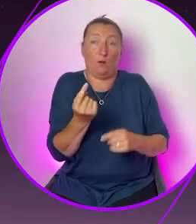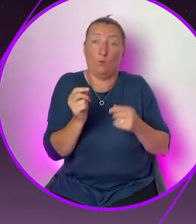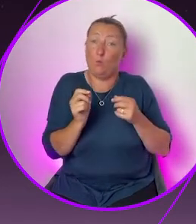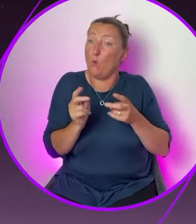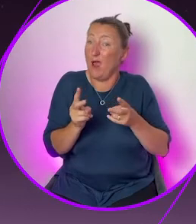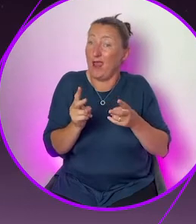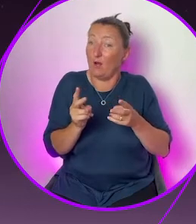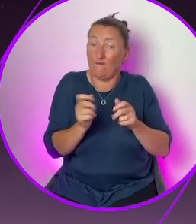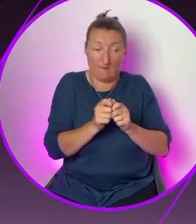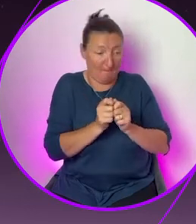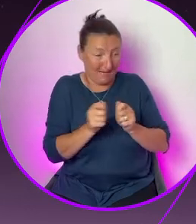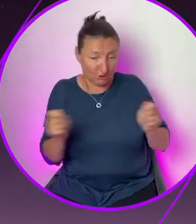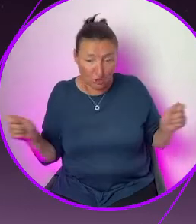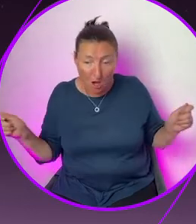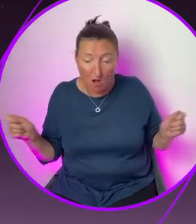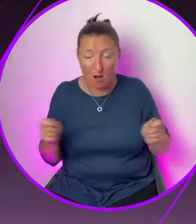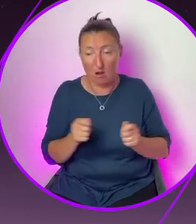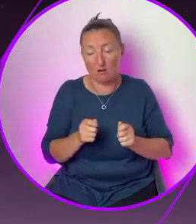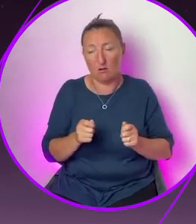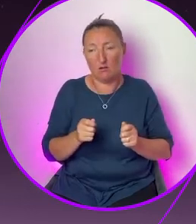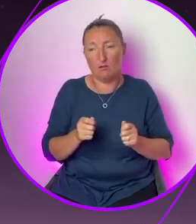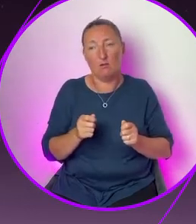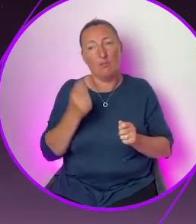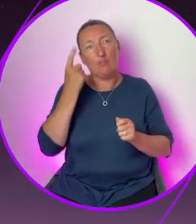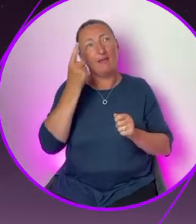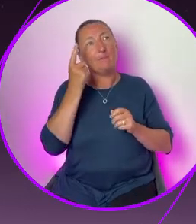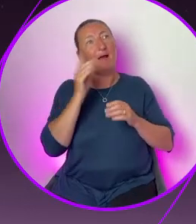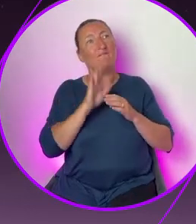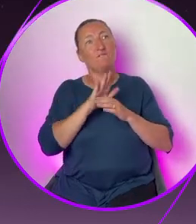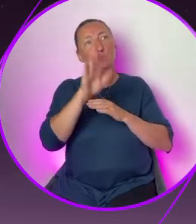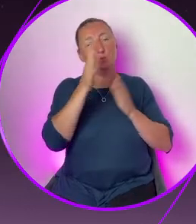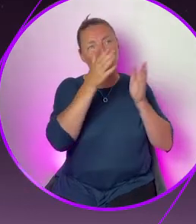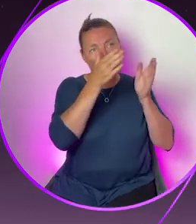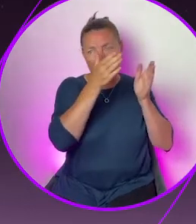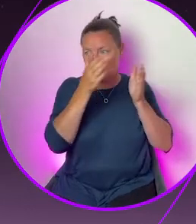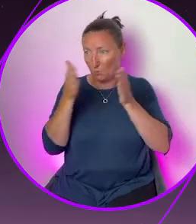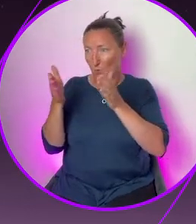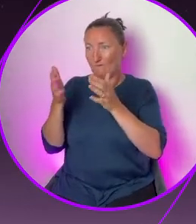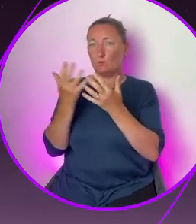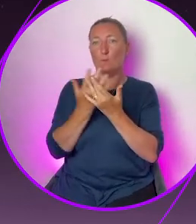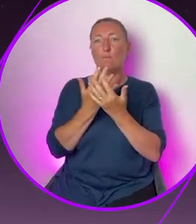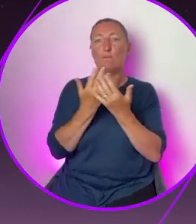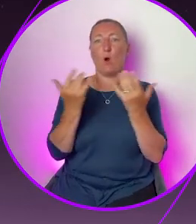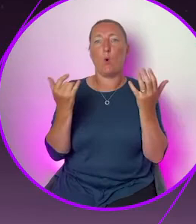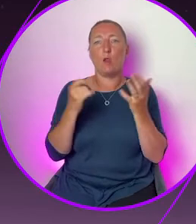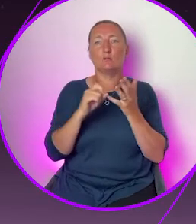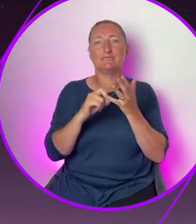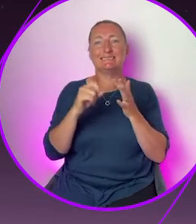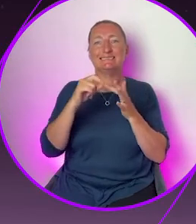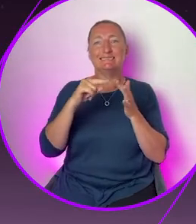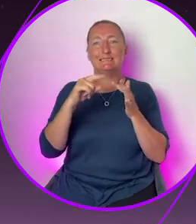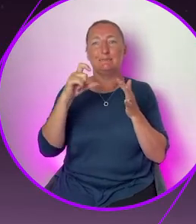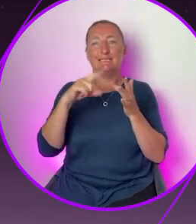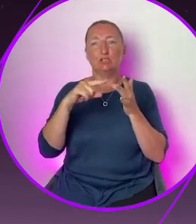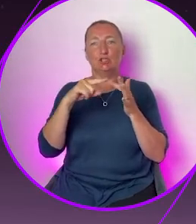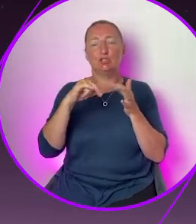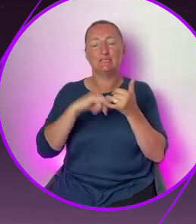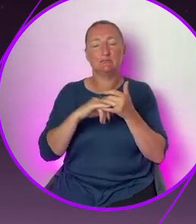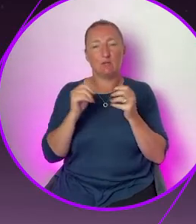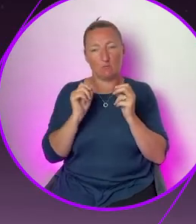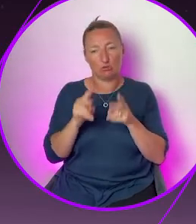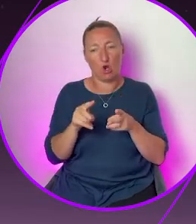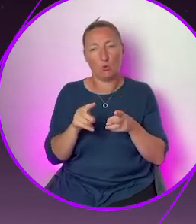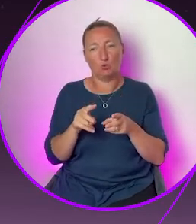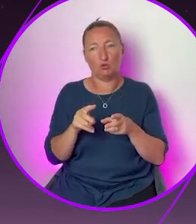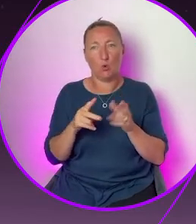that is explored, right? How do we move towards a more multi-species, interspecies approach to